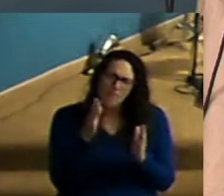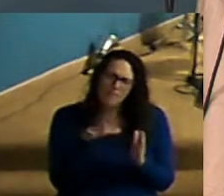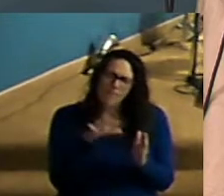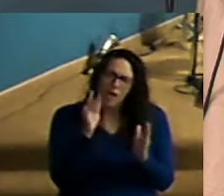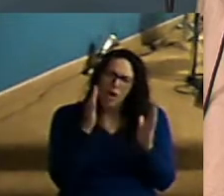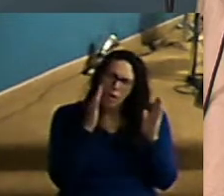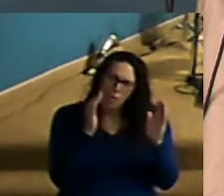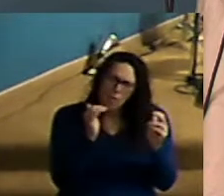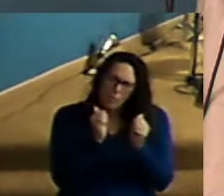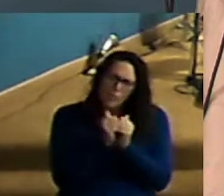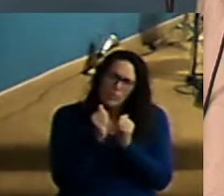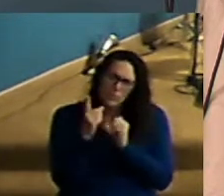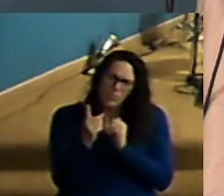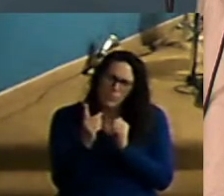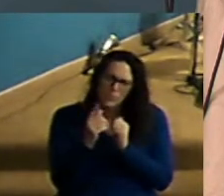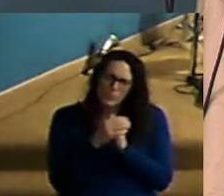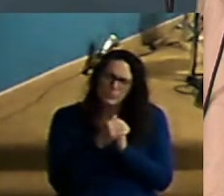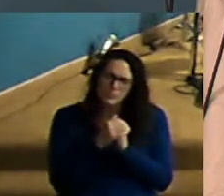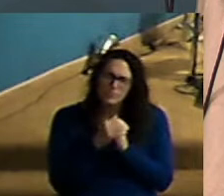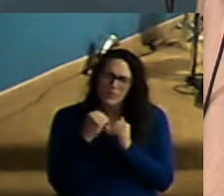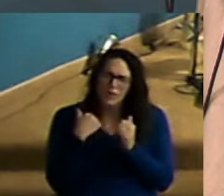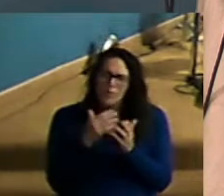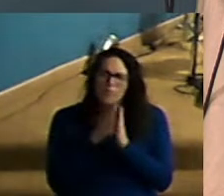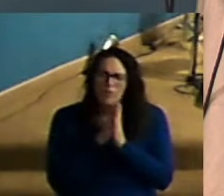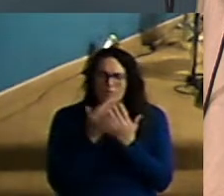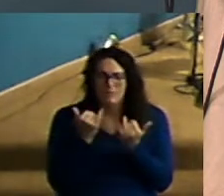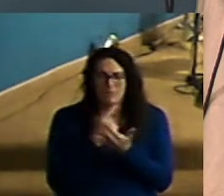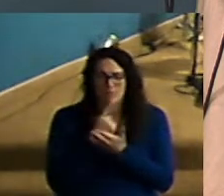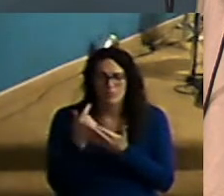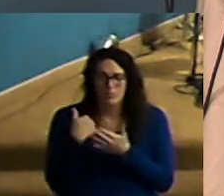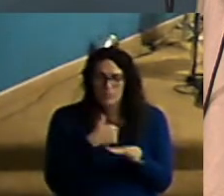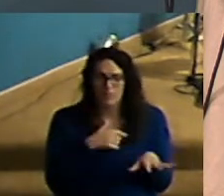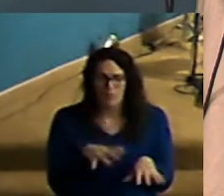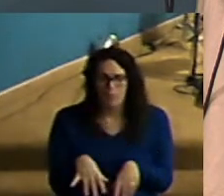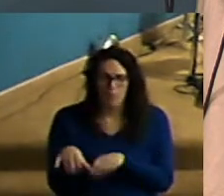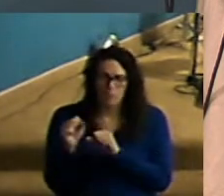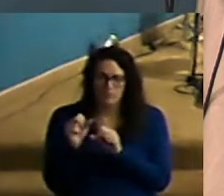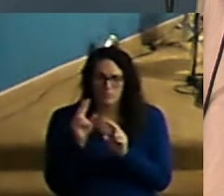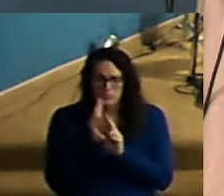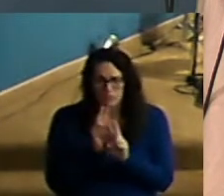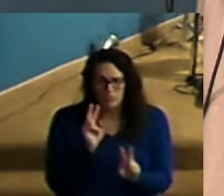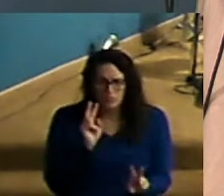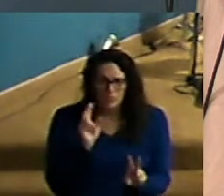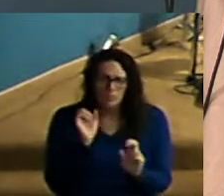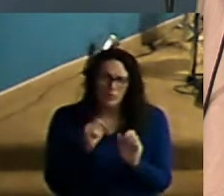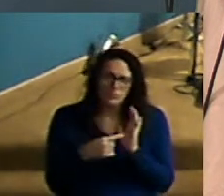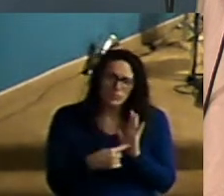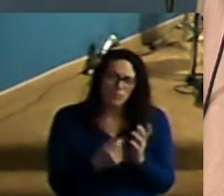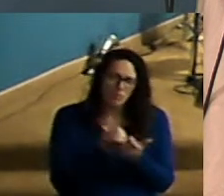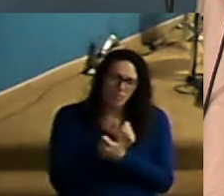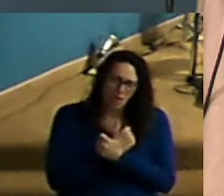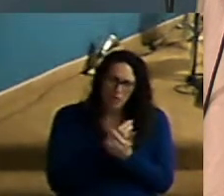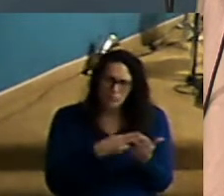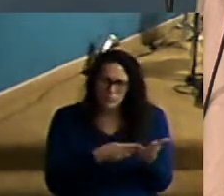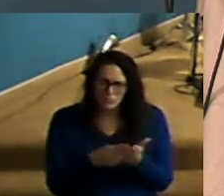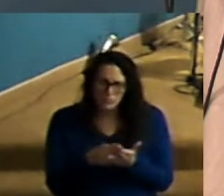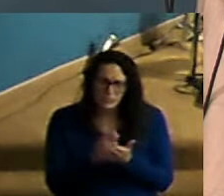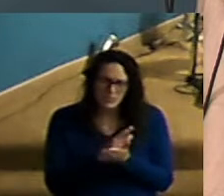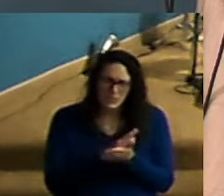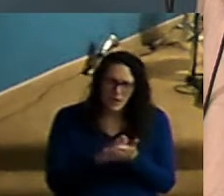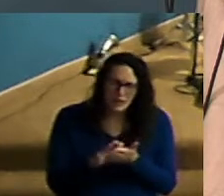want to pray that as we host funerals this week, that we could show love and truth and kindness